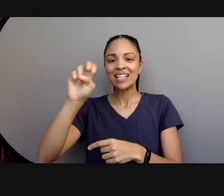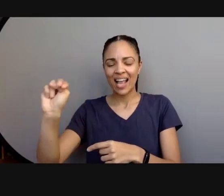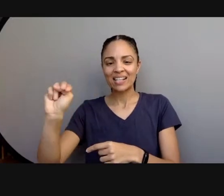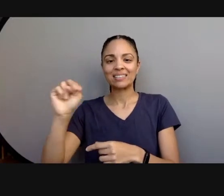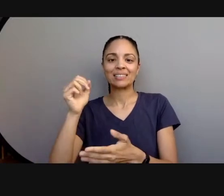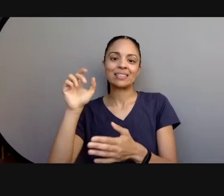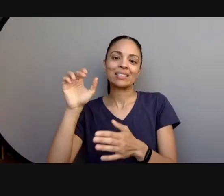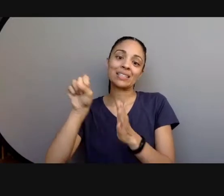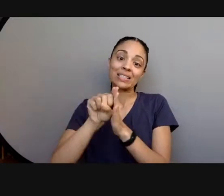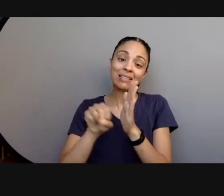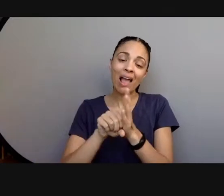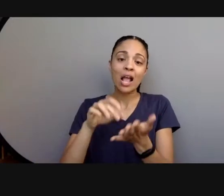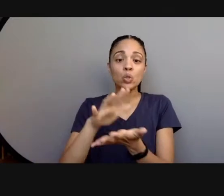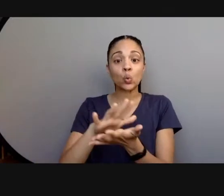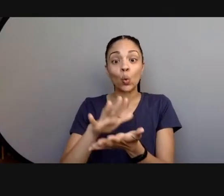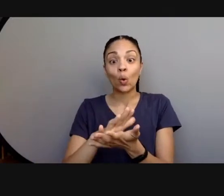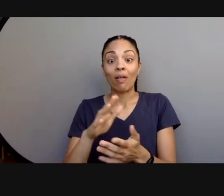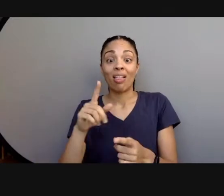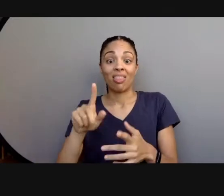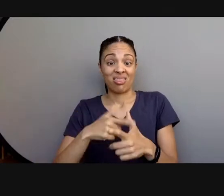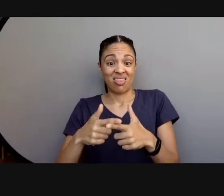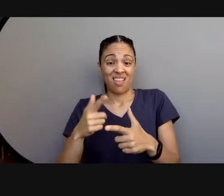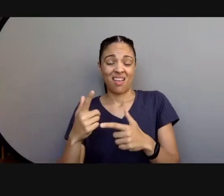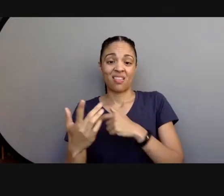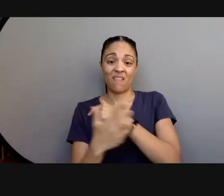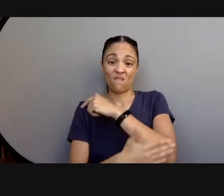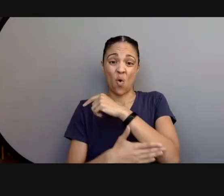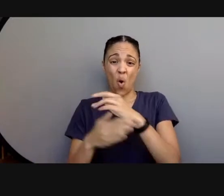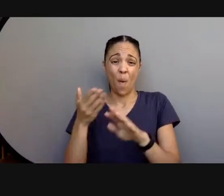And Miss Denise Jefferson, rest her soul.